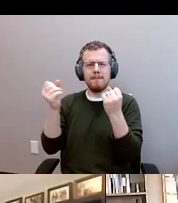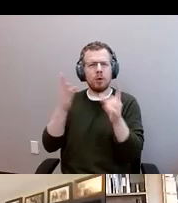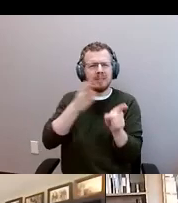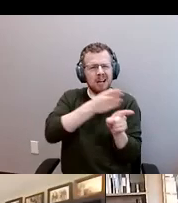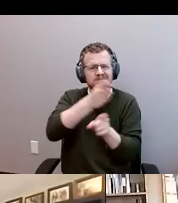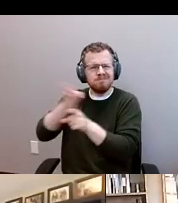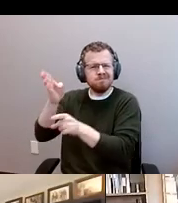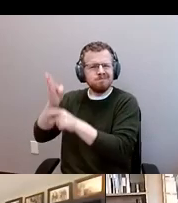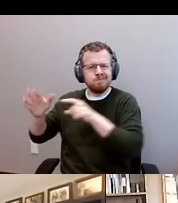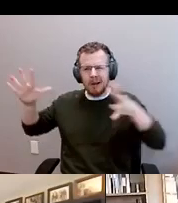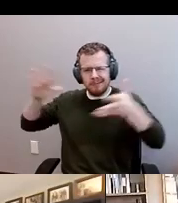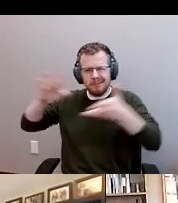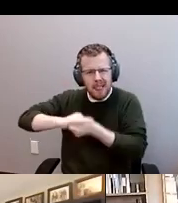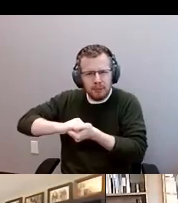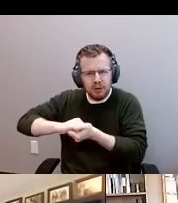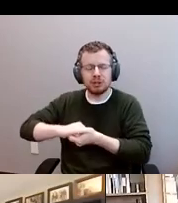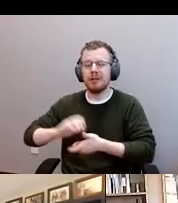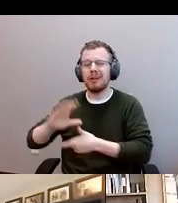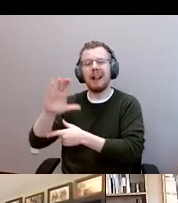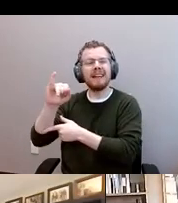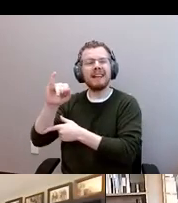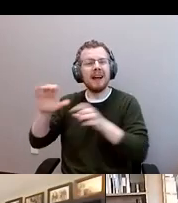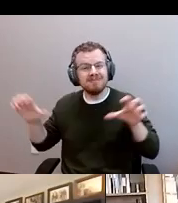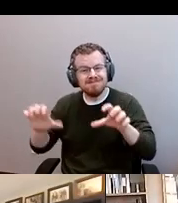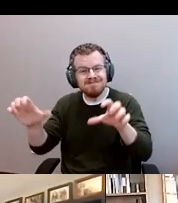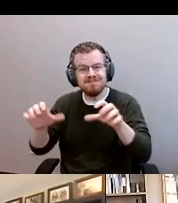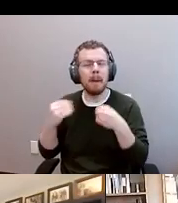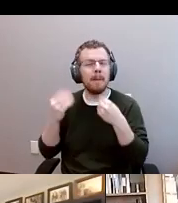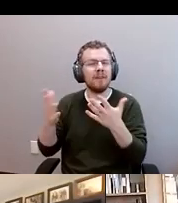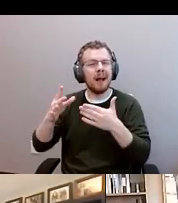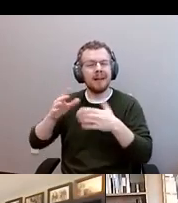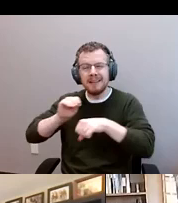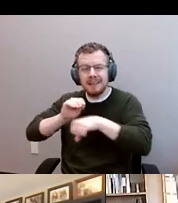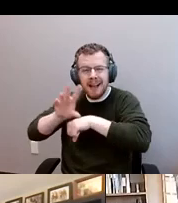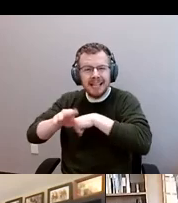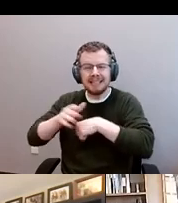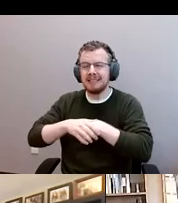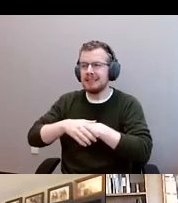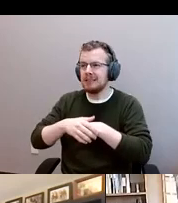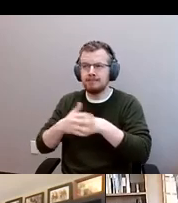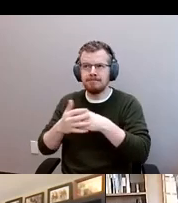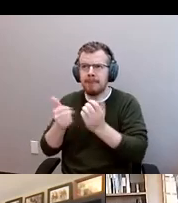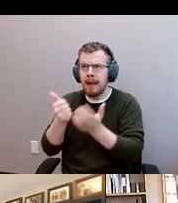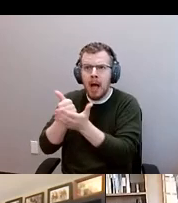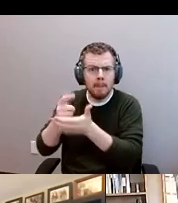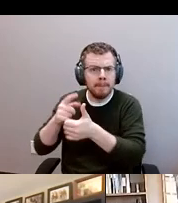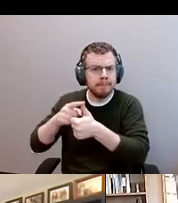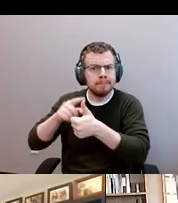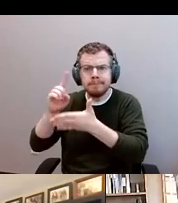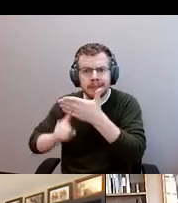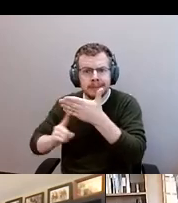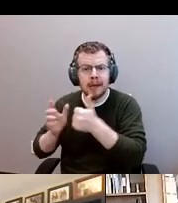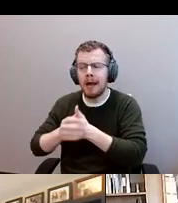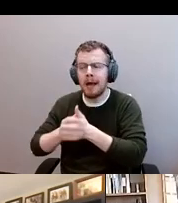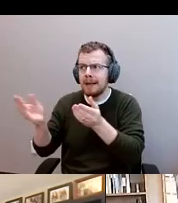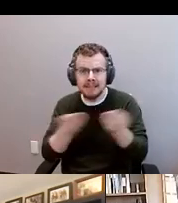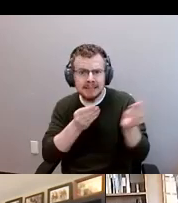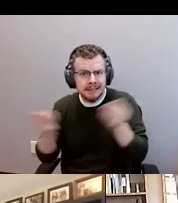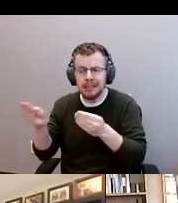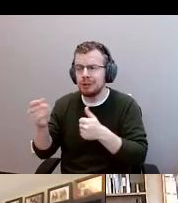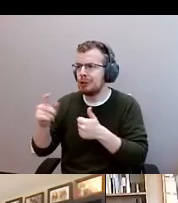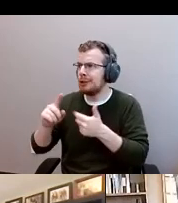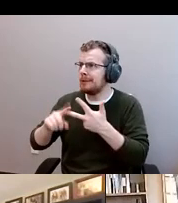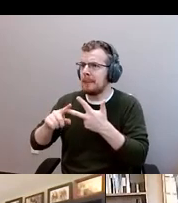and collective impact efforts, providing guidance and support in design, implementation, facilitation, management,